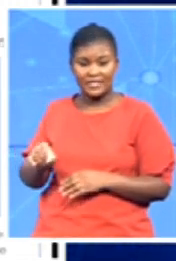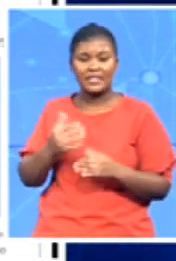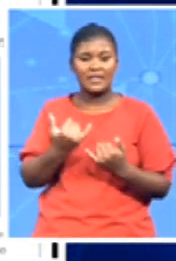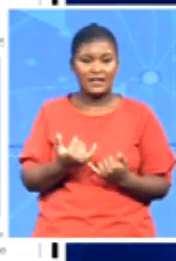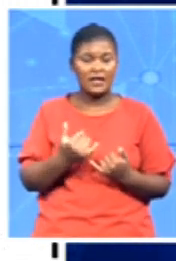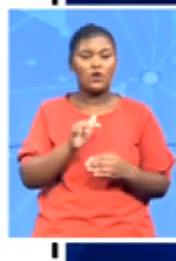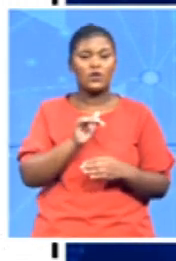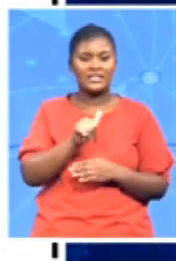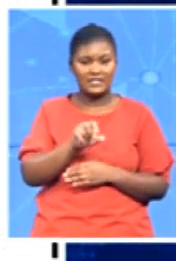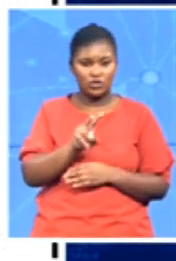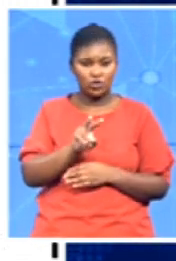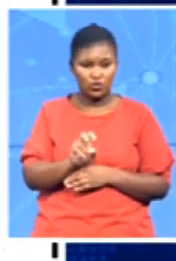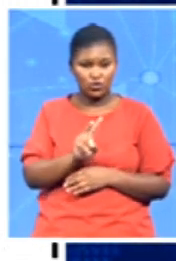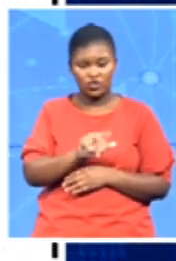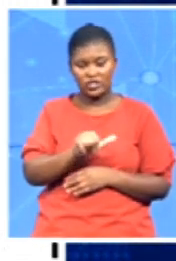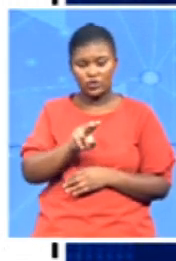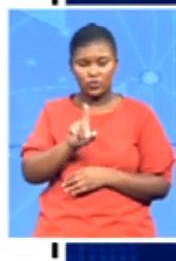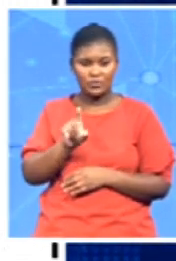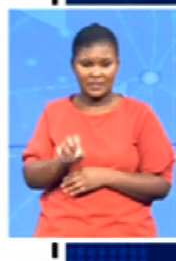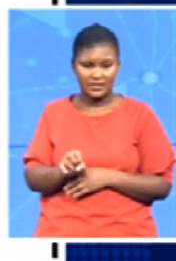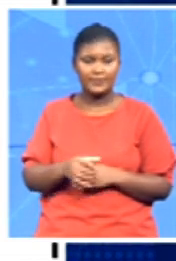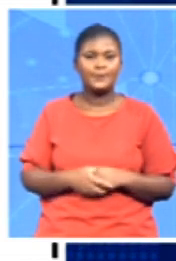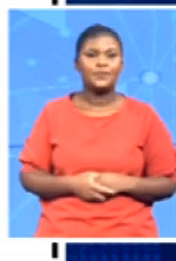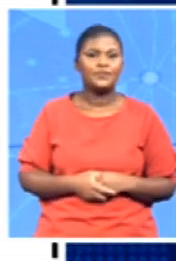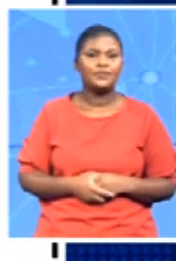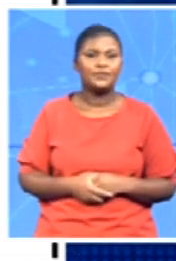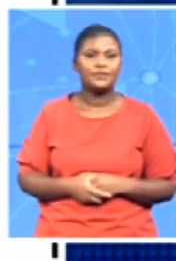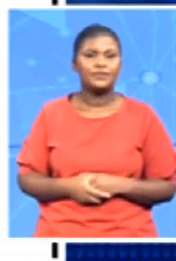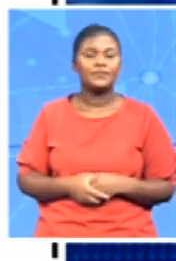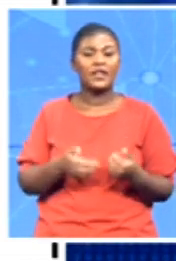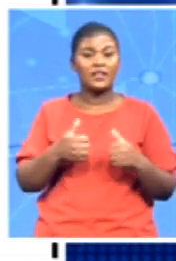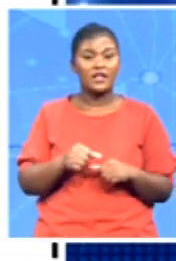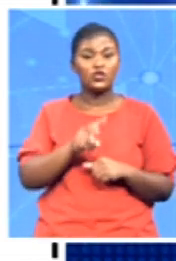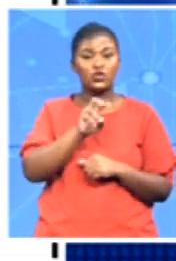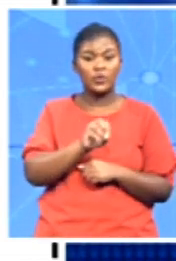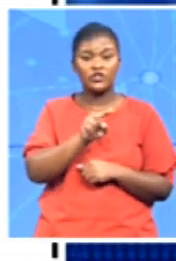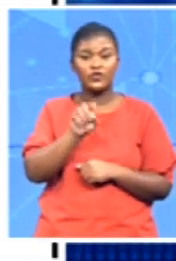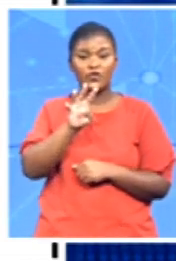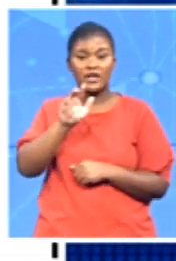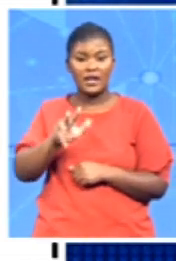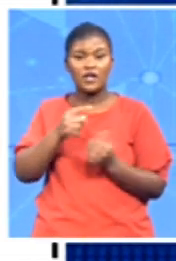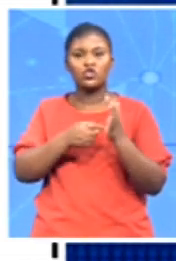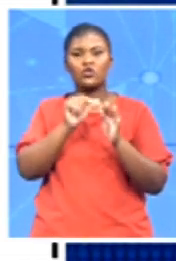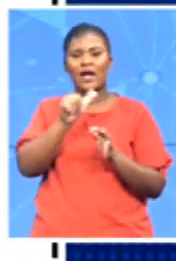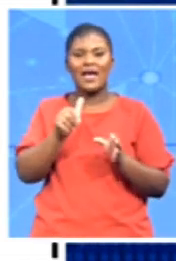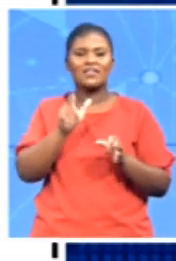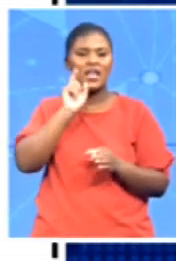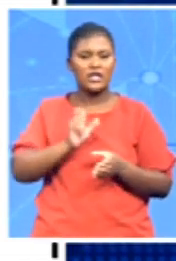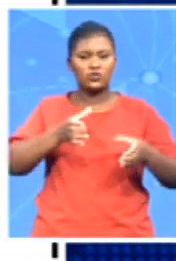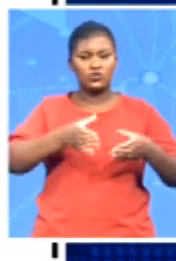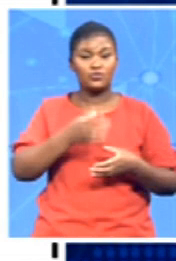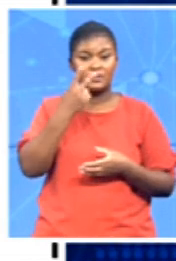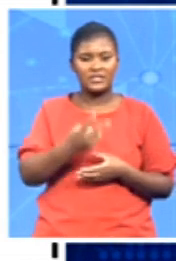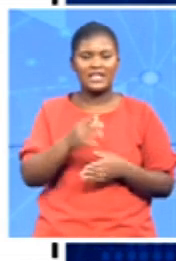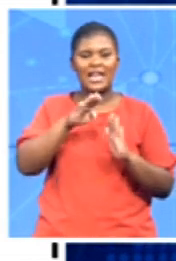compared to other districts. And then 20 to 49, this is the other age group. You can see that less than 50% of people in that age